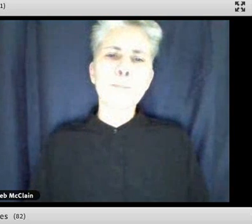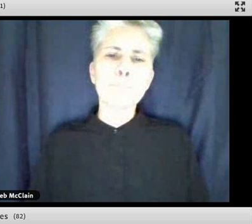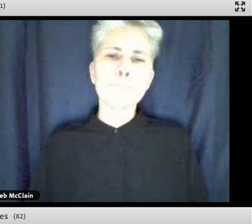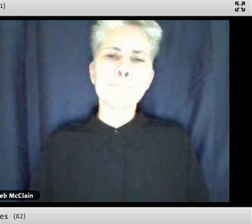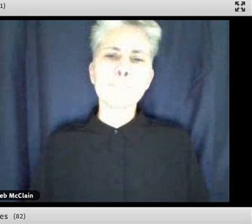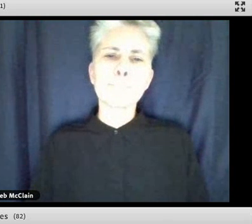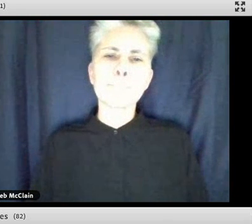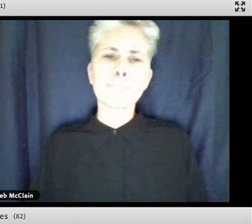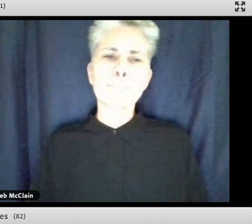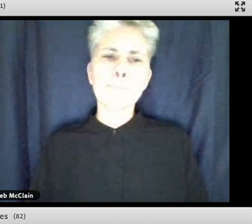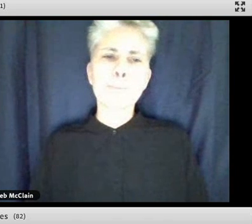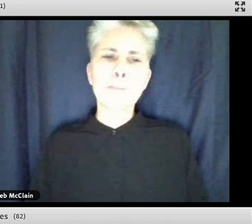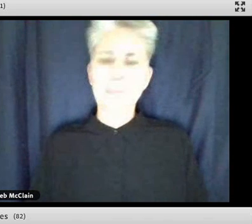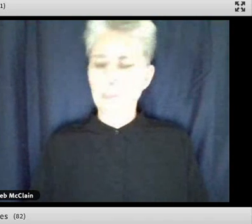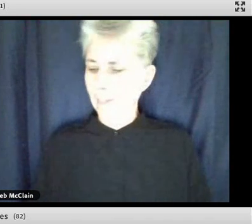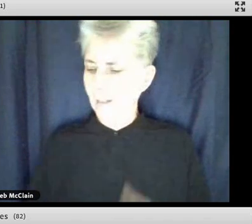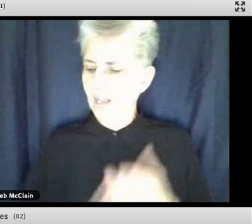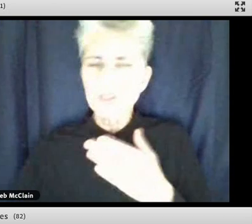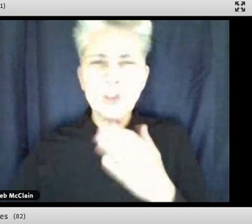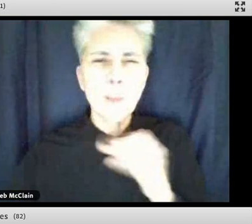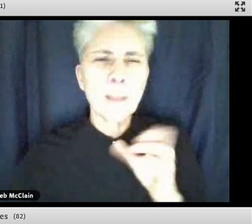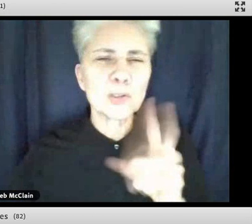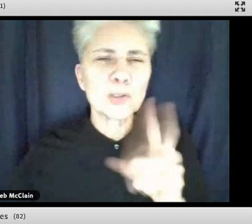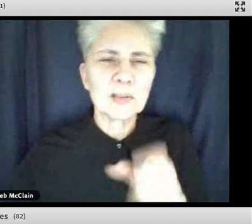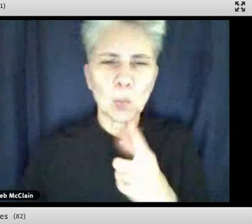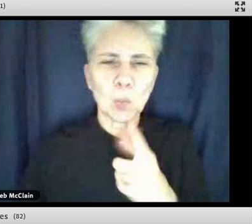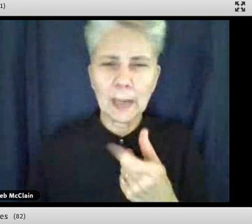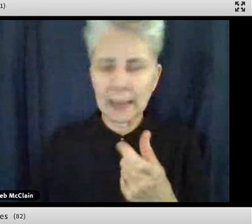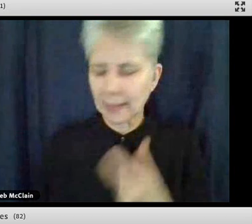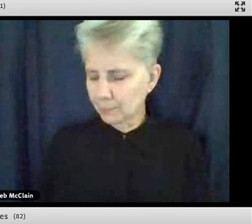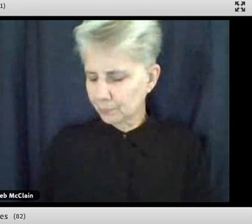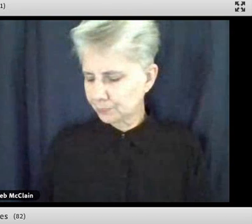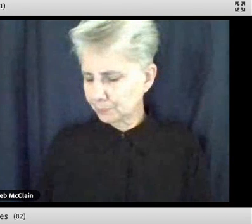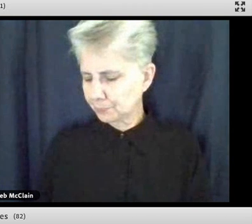screen. I'll take just really quickly.